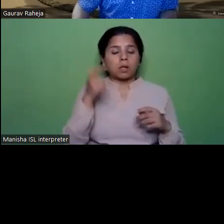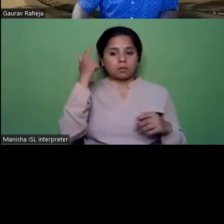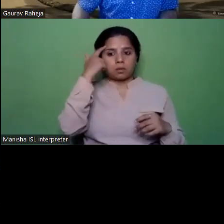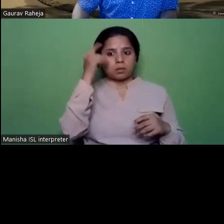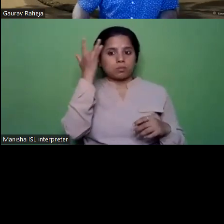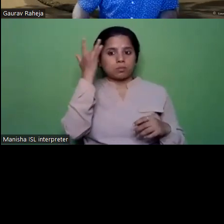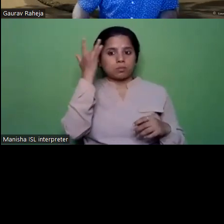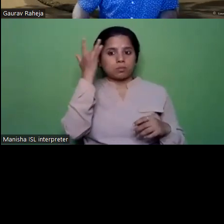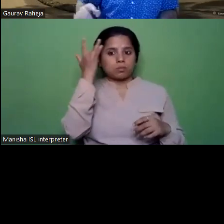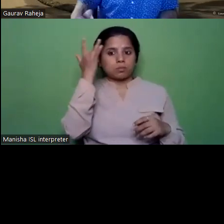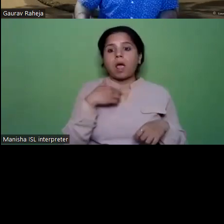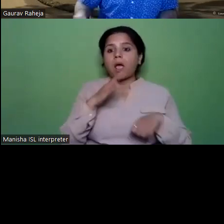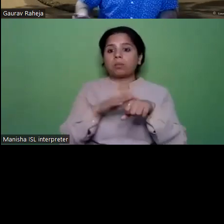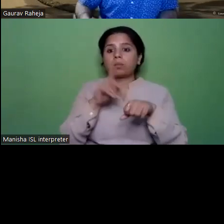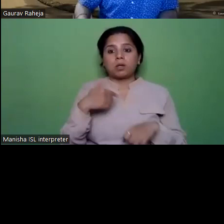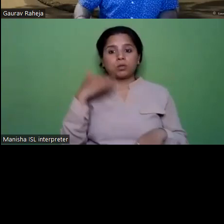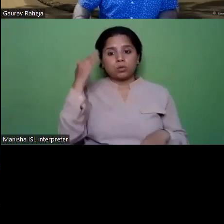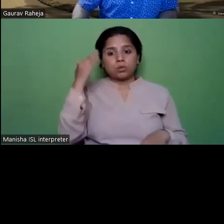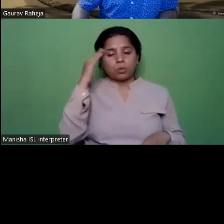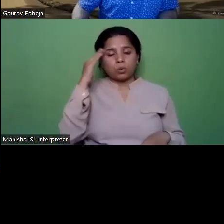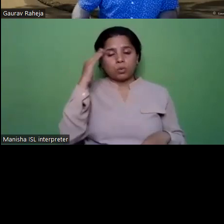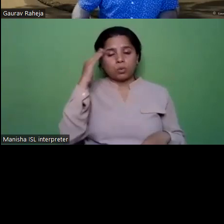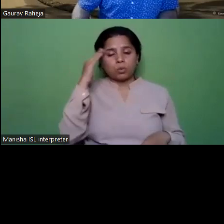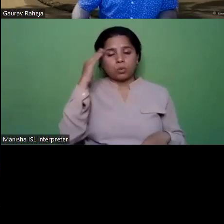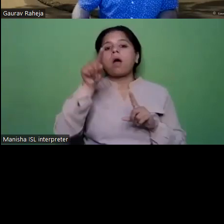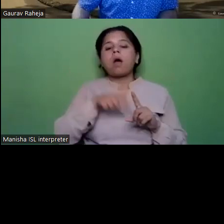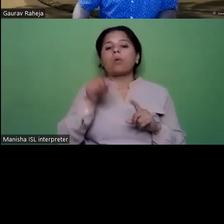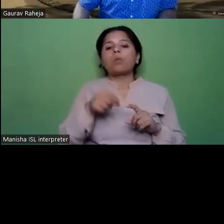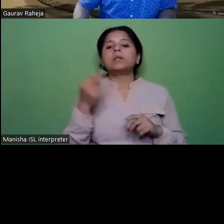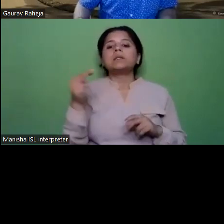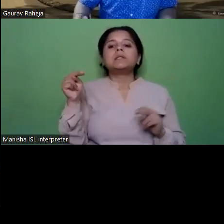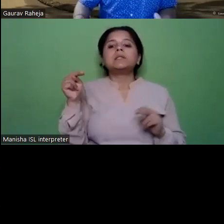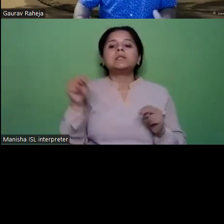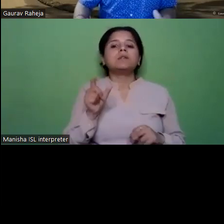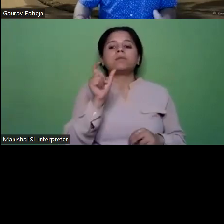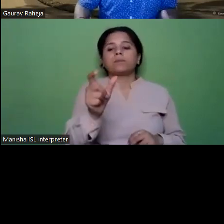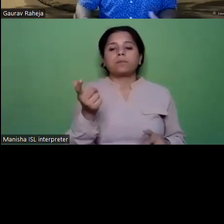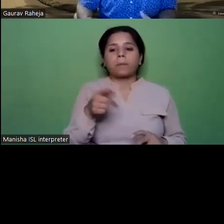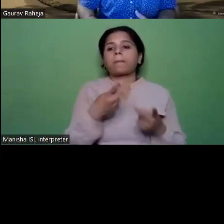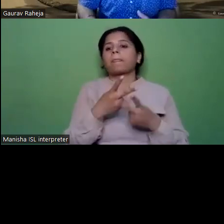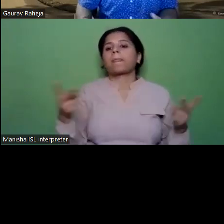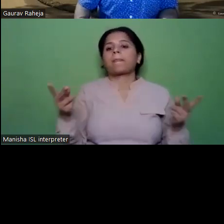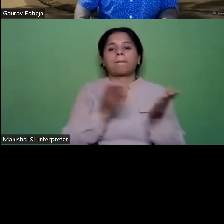an experience that I need to know how much temperature do I need to hit in. So different kinds of individuals may have different levels